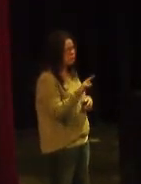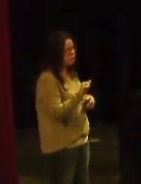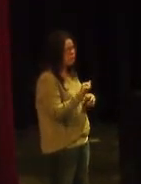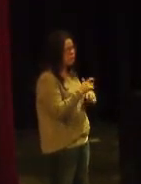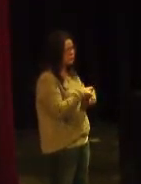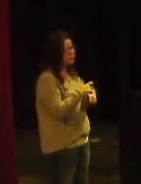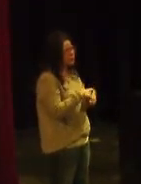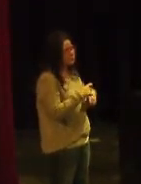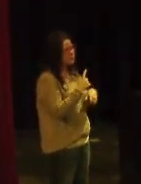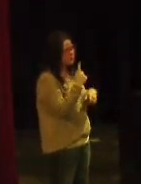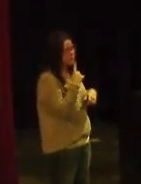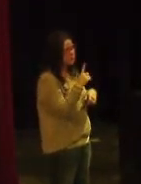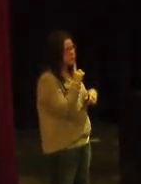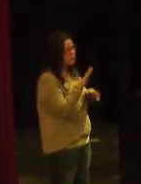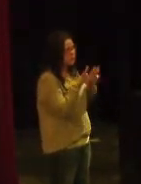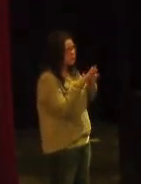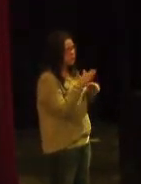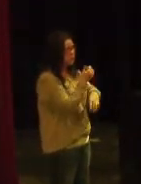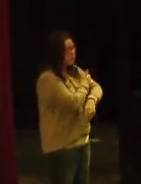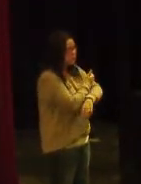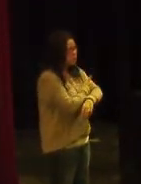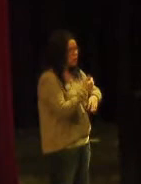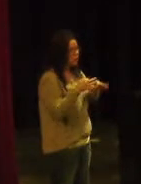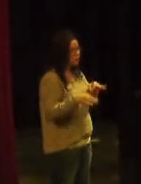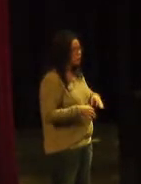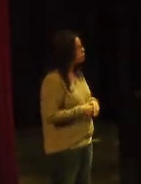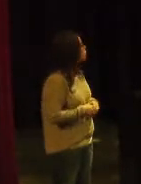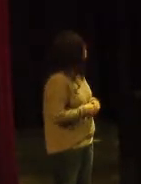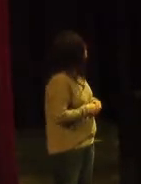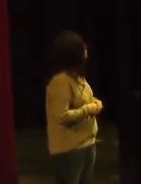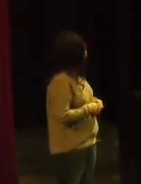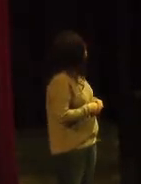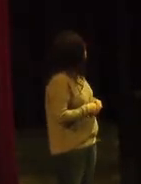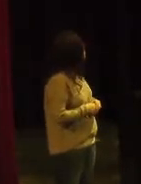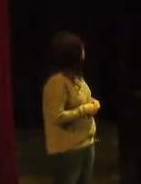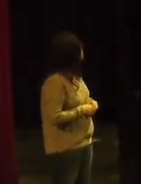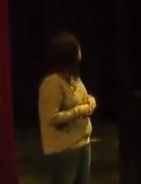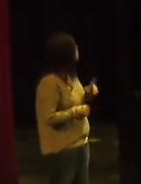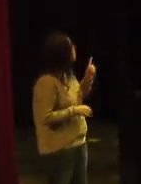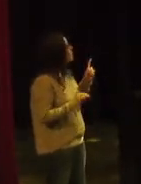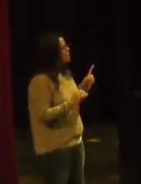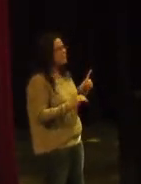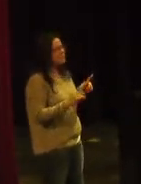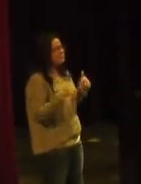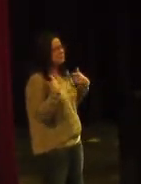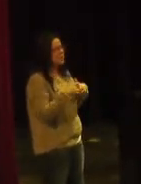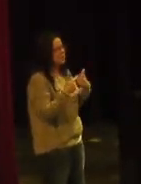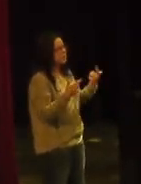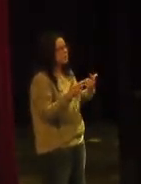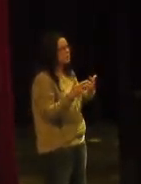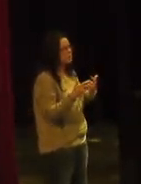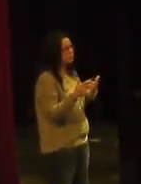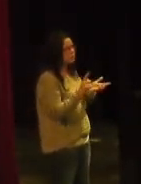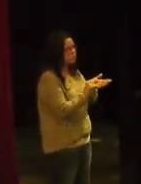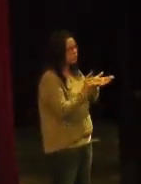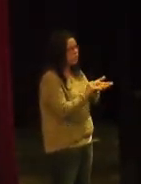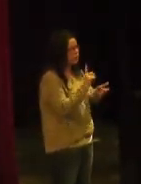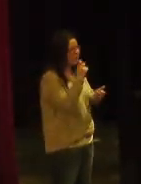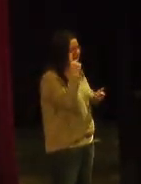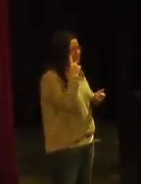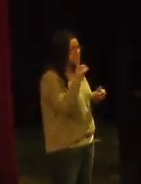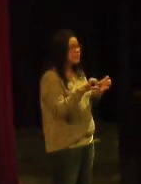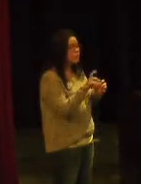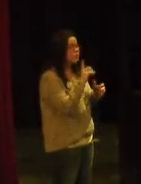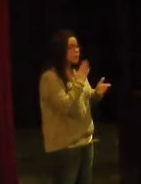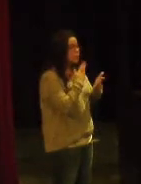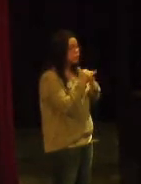mentioned, is wonderful, especially on drug coverage. And even local sources like Opinion, which is a Spanish language newspaper in Lansing, they do a really good job. So